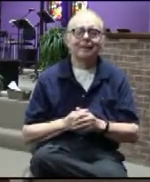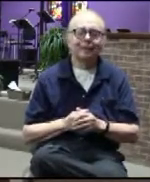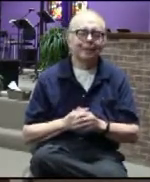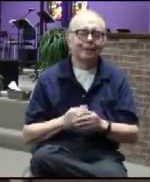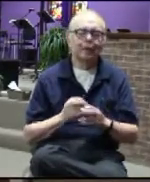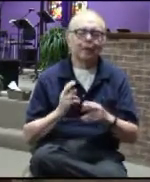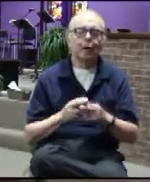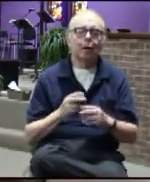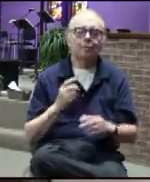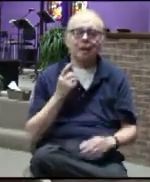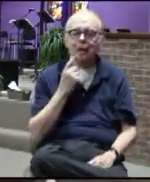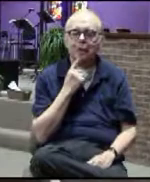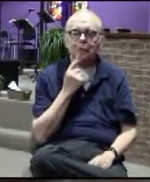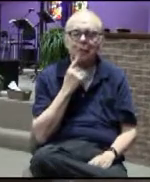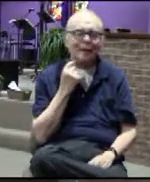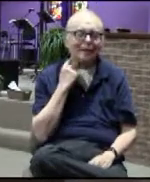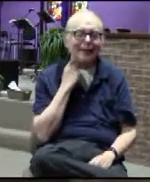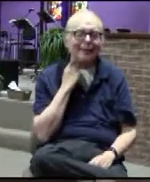rednecks